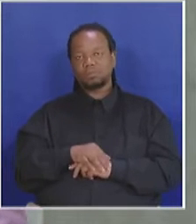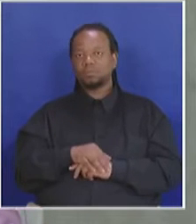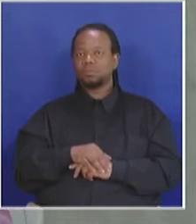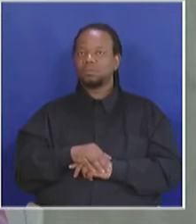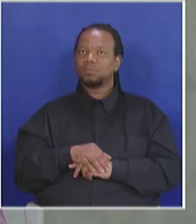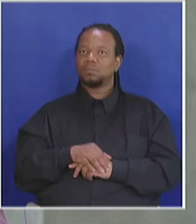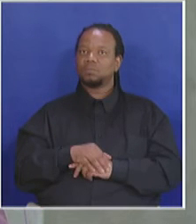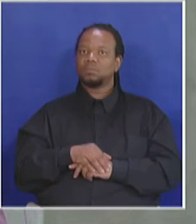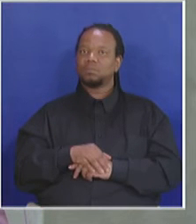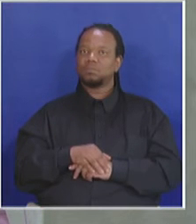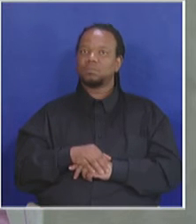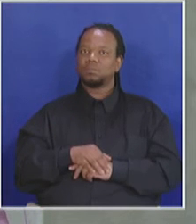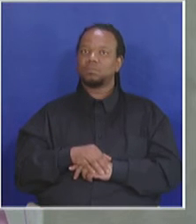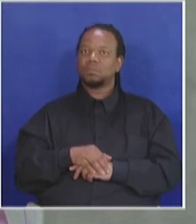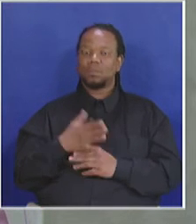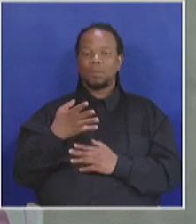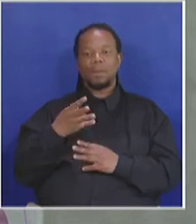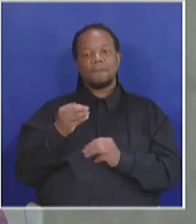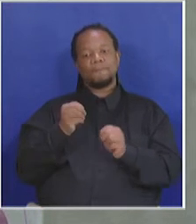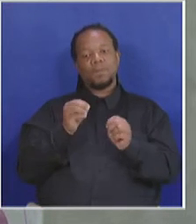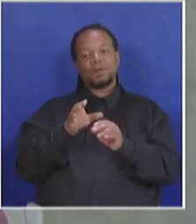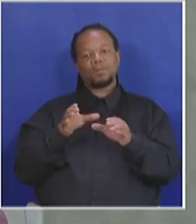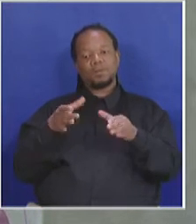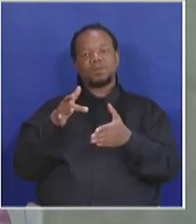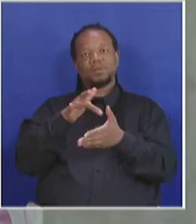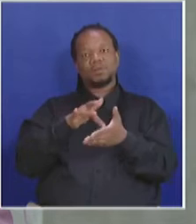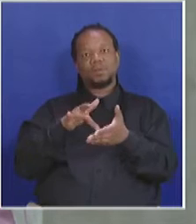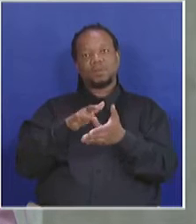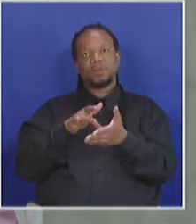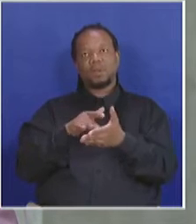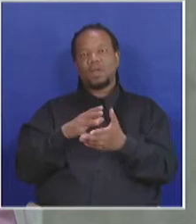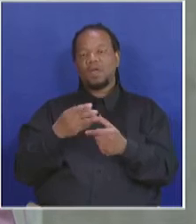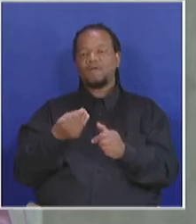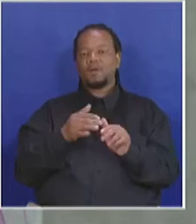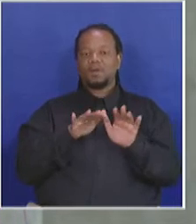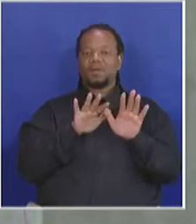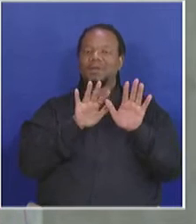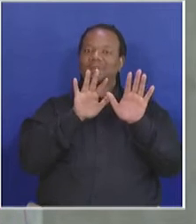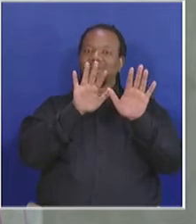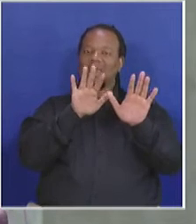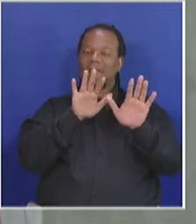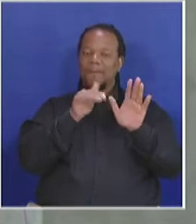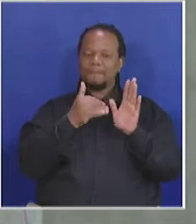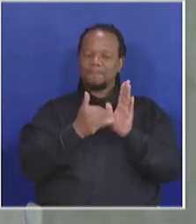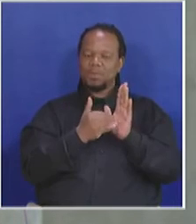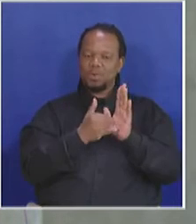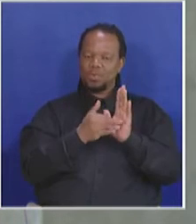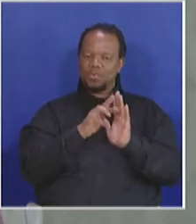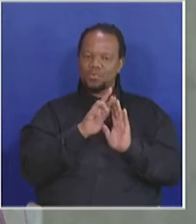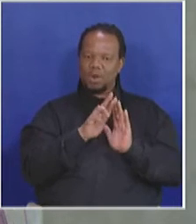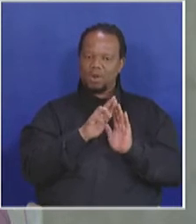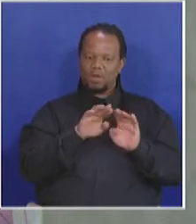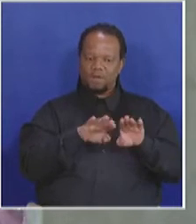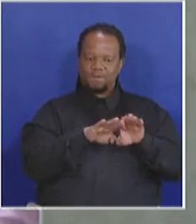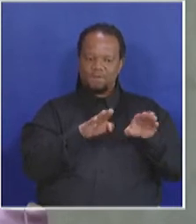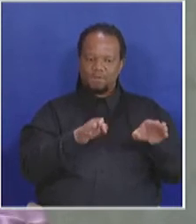that the management of the center has set aside 10 million for procurement of an office finisher. However, the budget